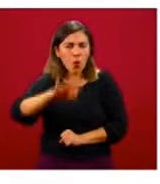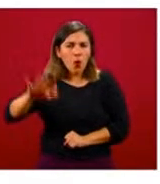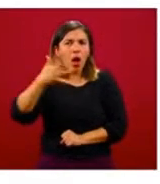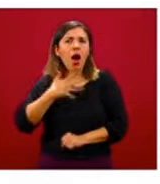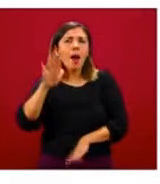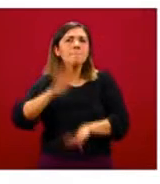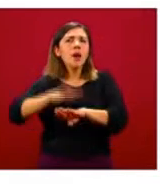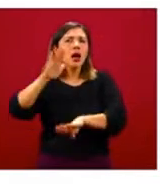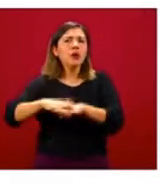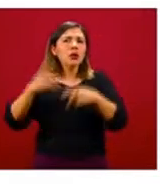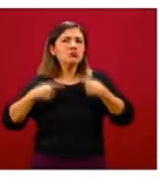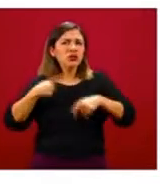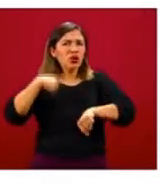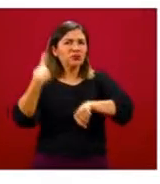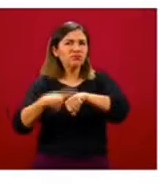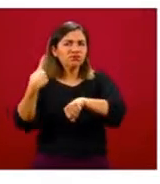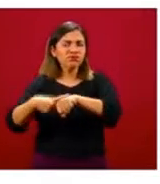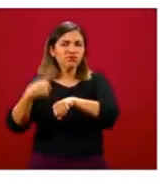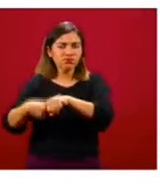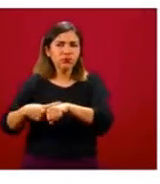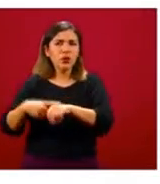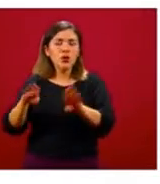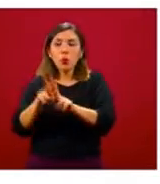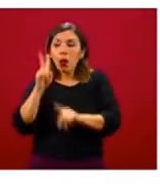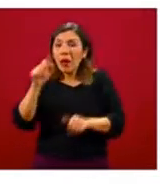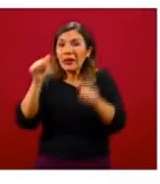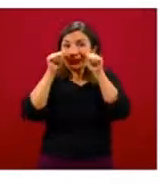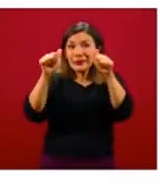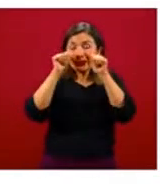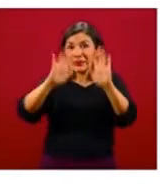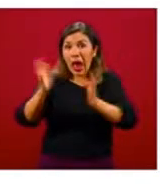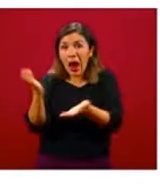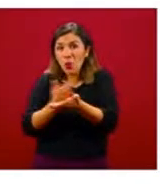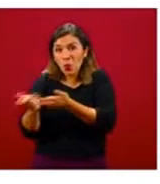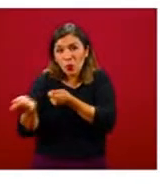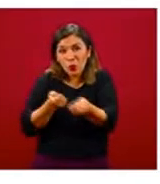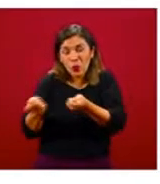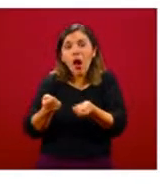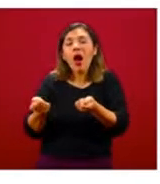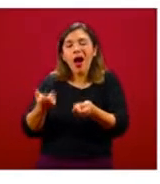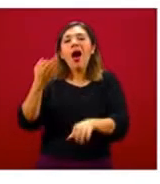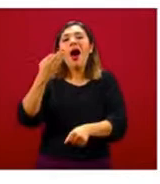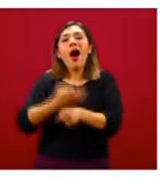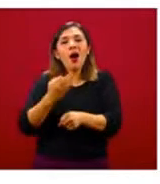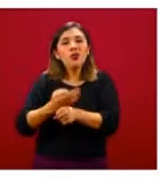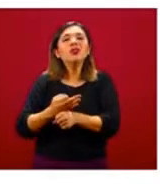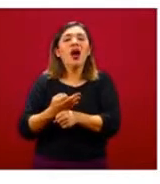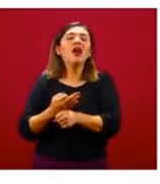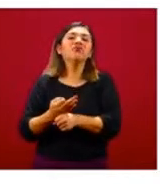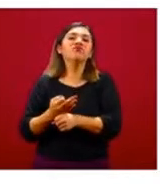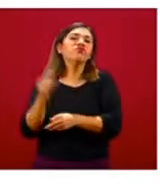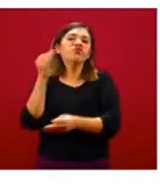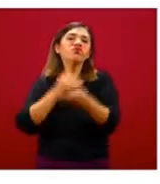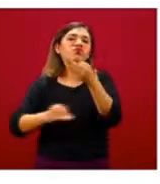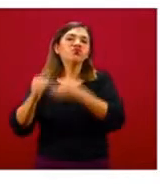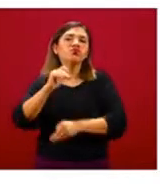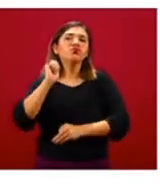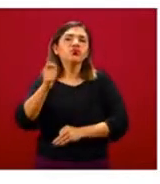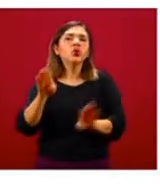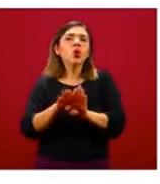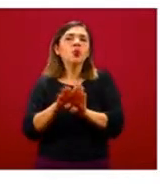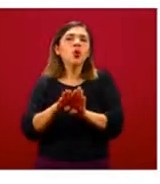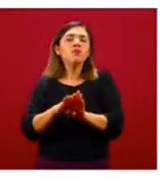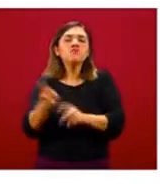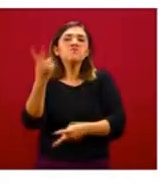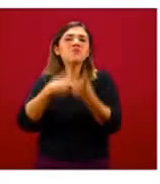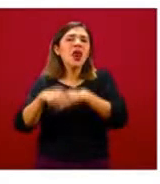muchos casos en mentioned, las primeras semanas y se Veracruz, atendieron Tabasco, como and Guerrero brotes y se had controlaron. important Ahorita digamos que todos cases, but estamos that were en controlled. el